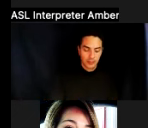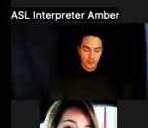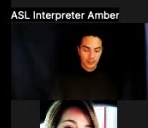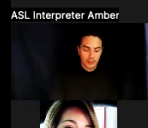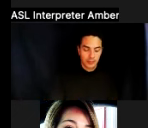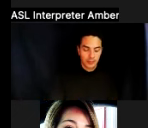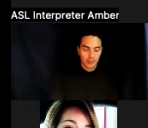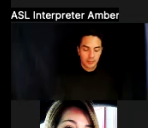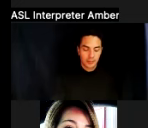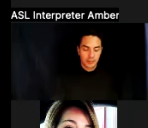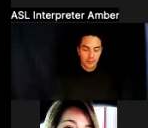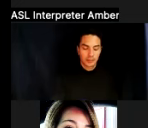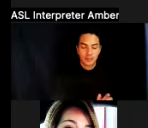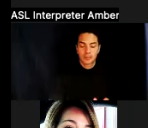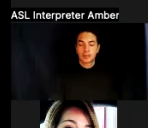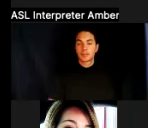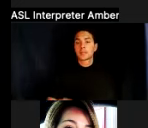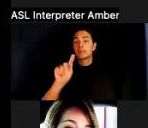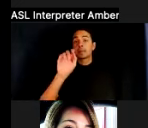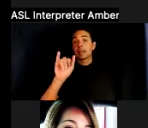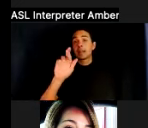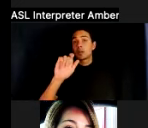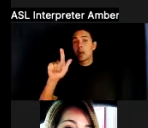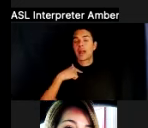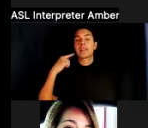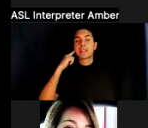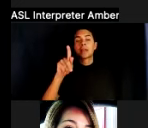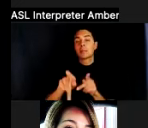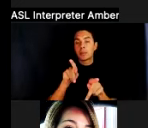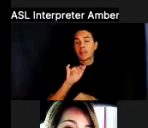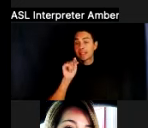I will say, Tyrell, to your point too, I think there are people like this